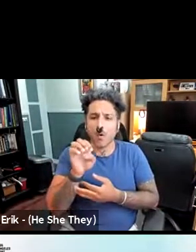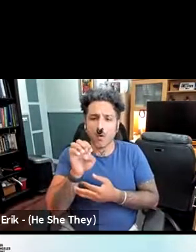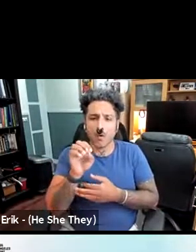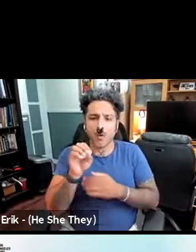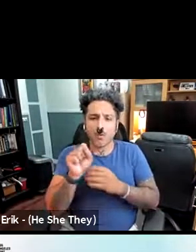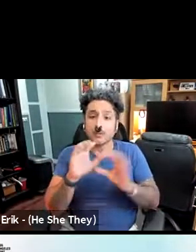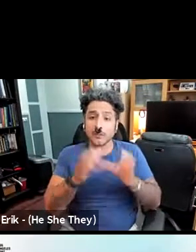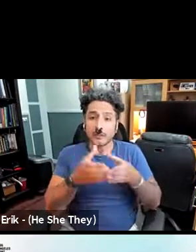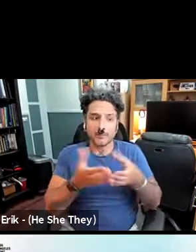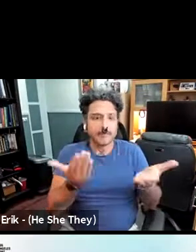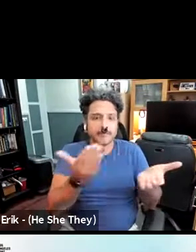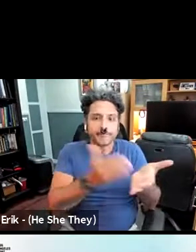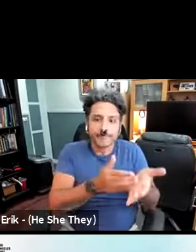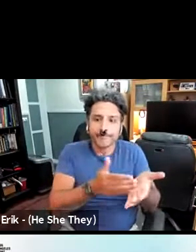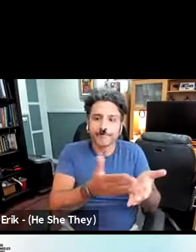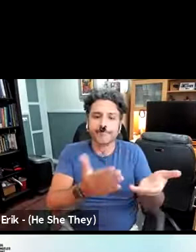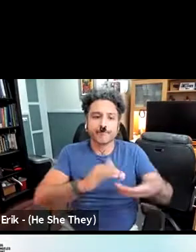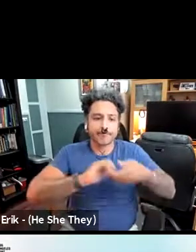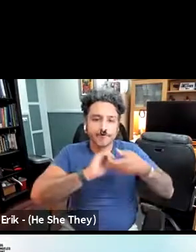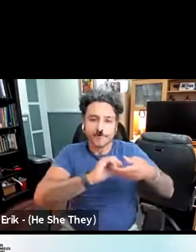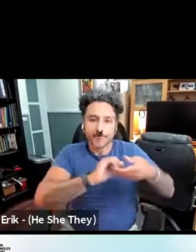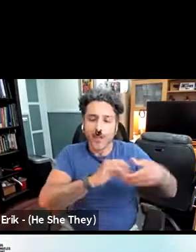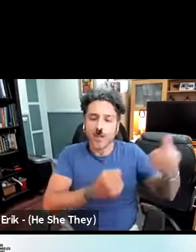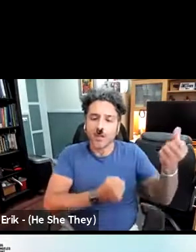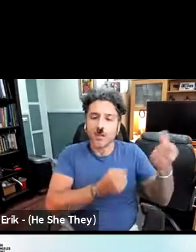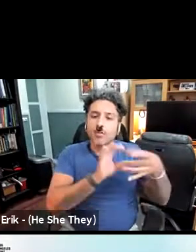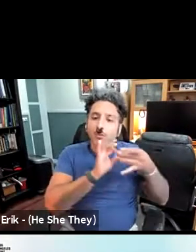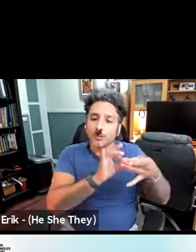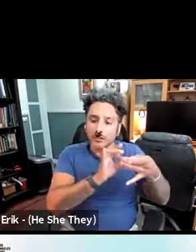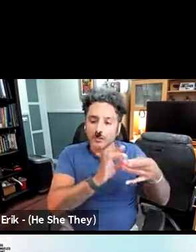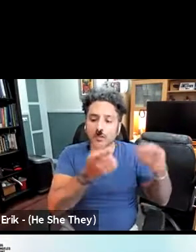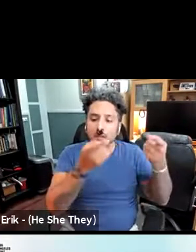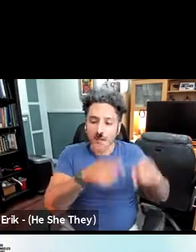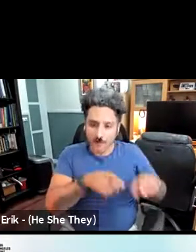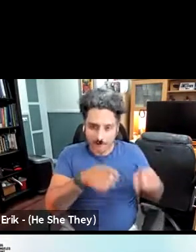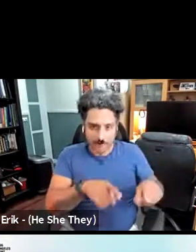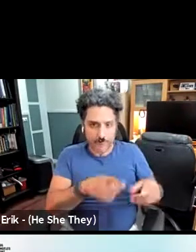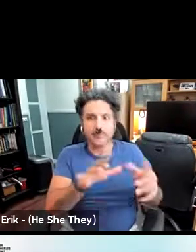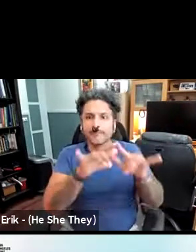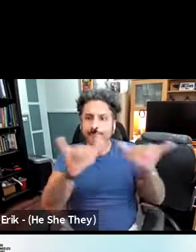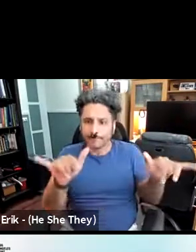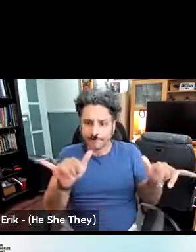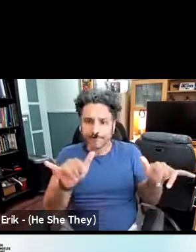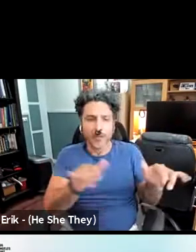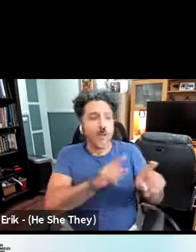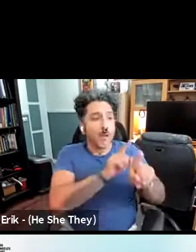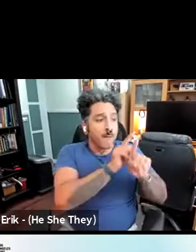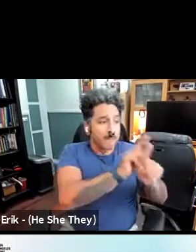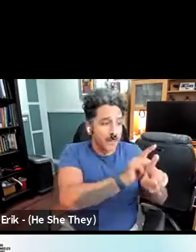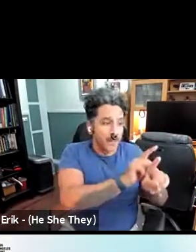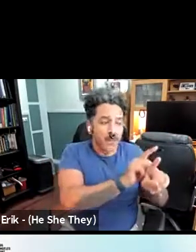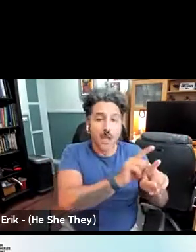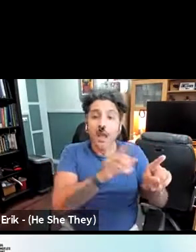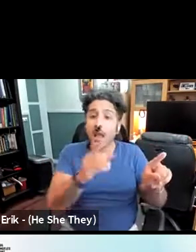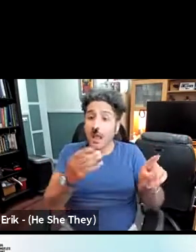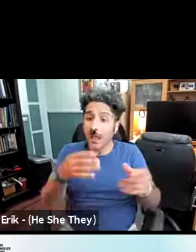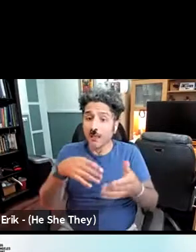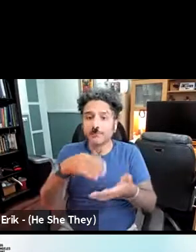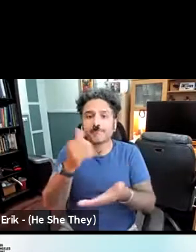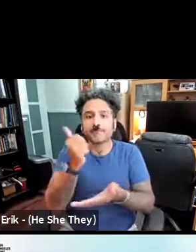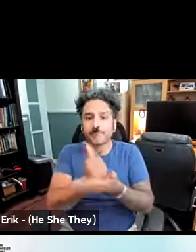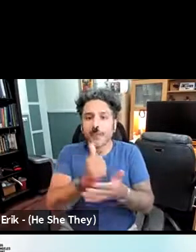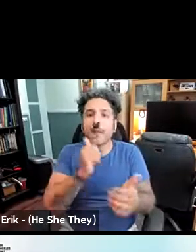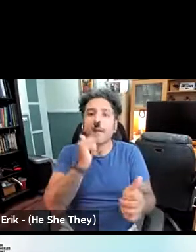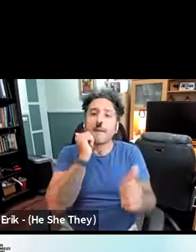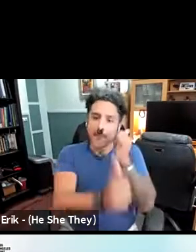and again, mutual relationships happening and mentoring happening so that bills can be passed and things